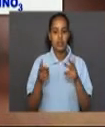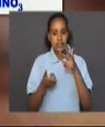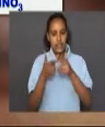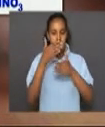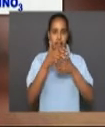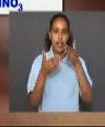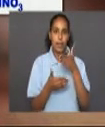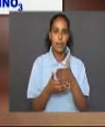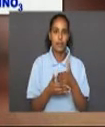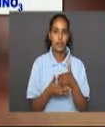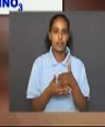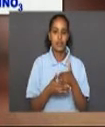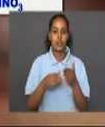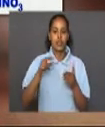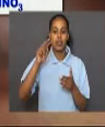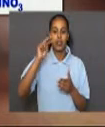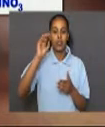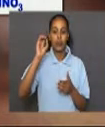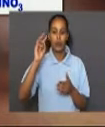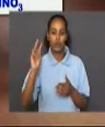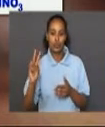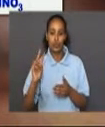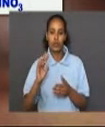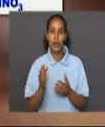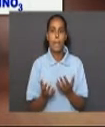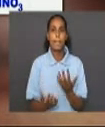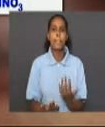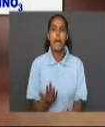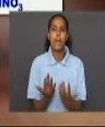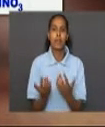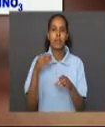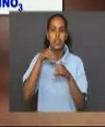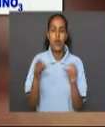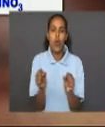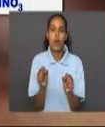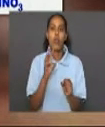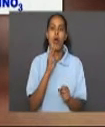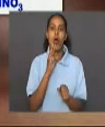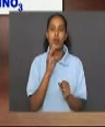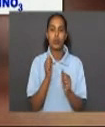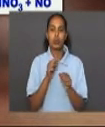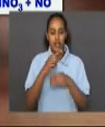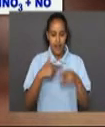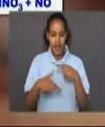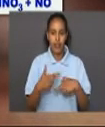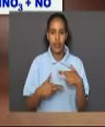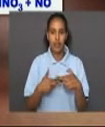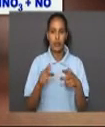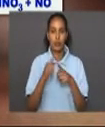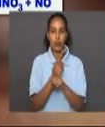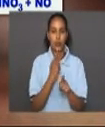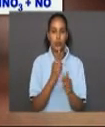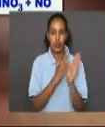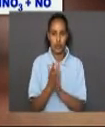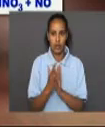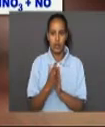third step, nitrogen dioxide is bubbled in warm water, which reacts to